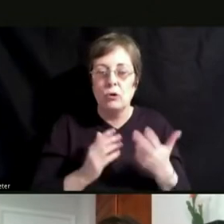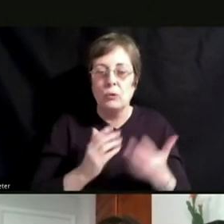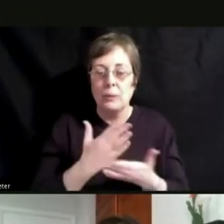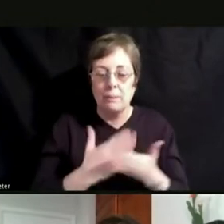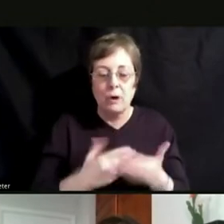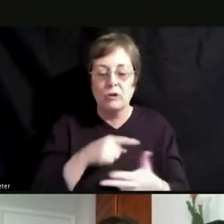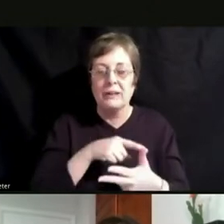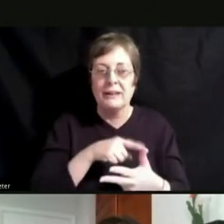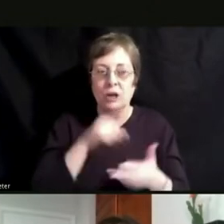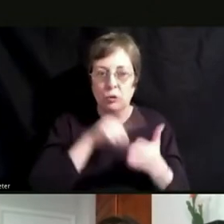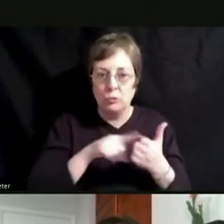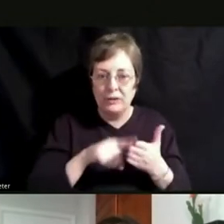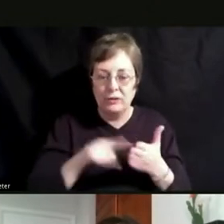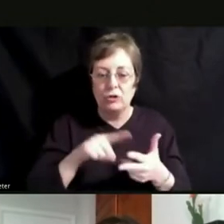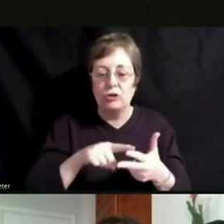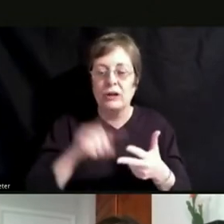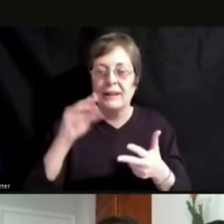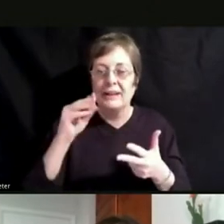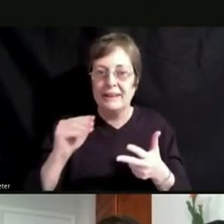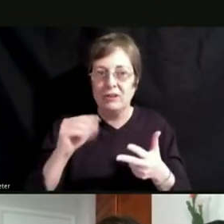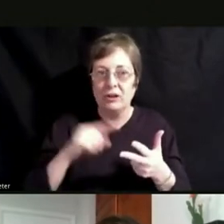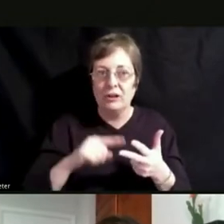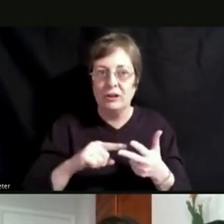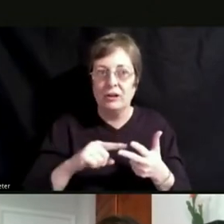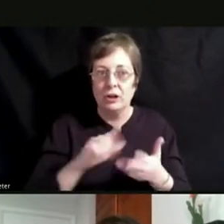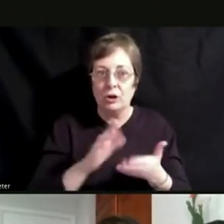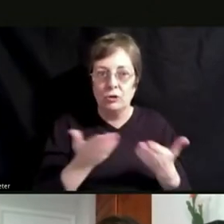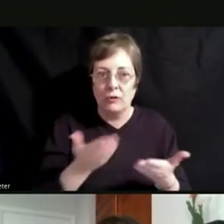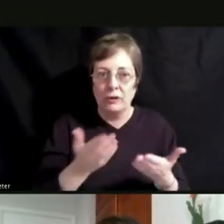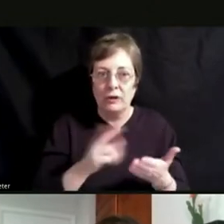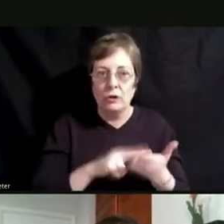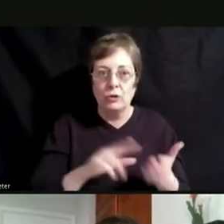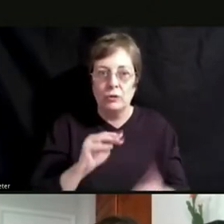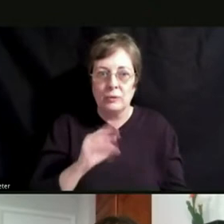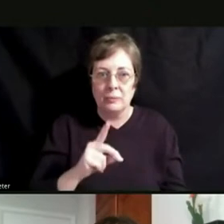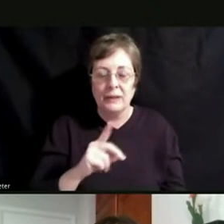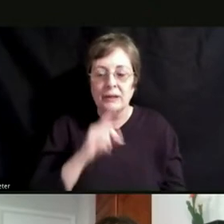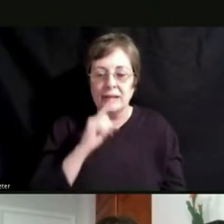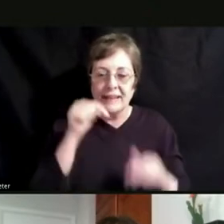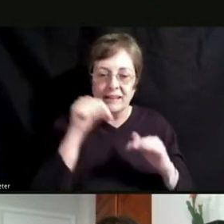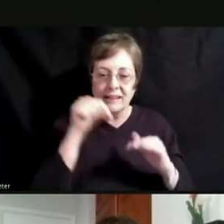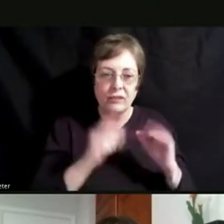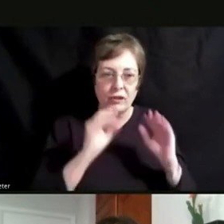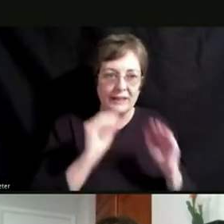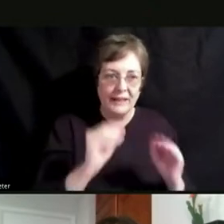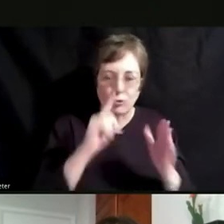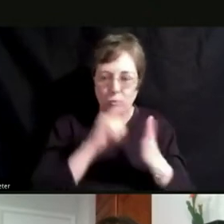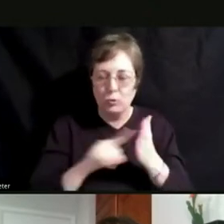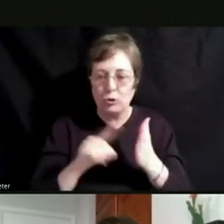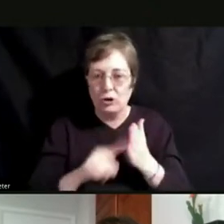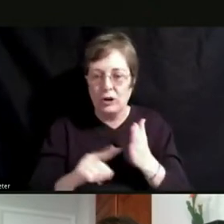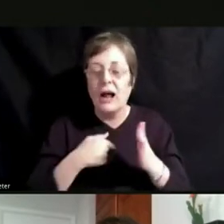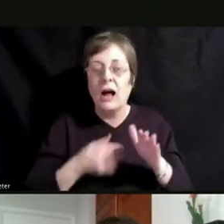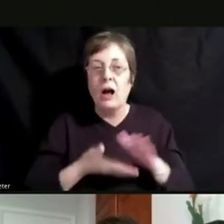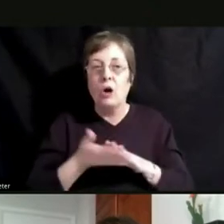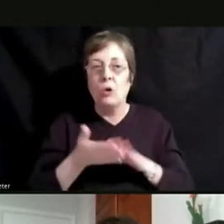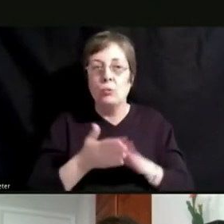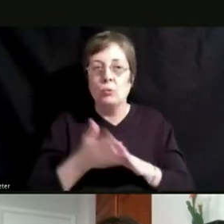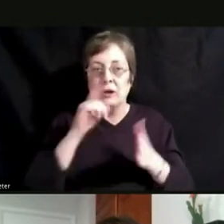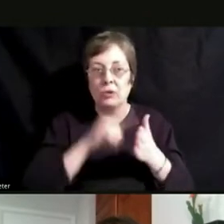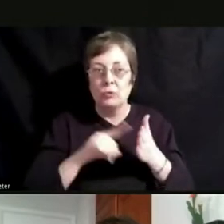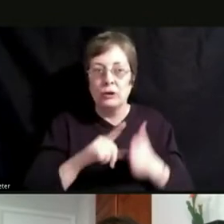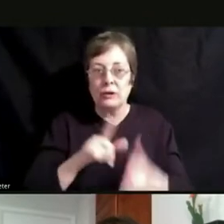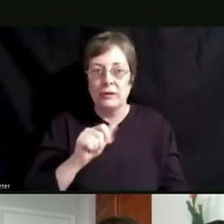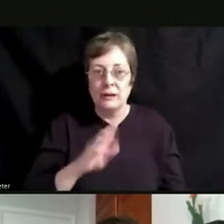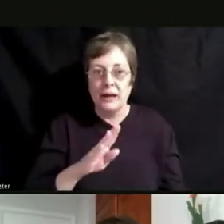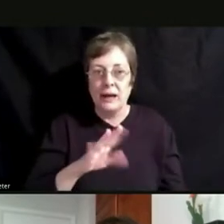service. So the University of Maryland is a teaching and research intensive university. So I also run a research lab. So that